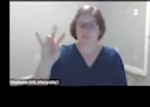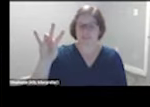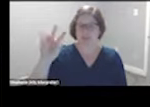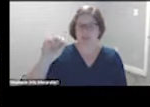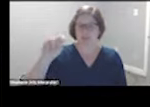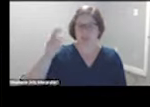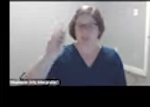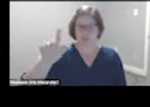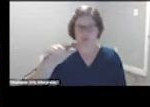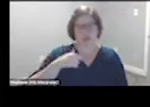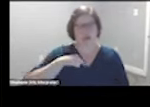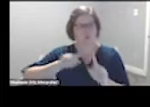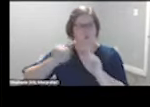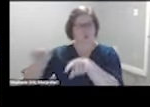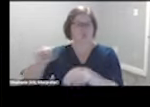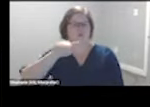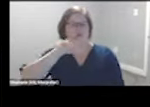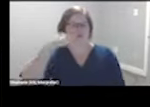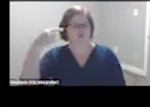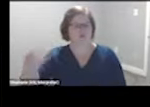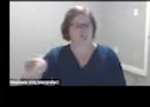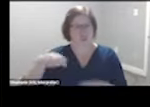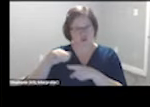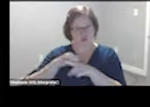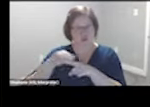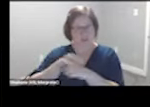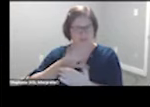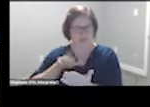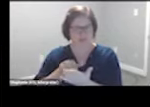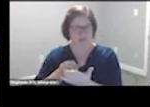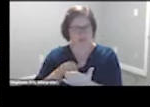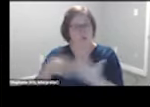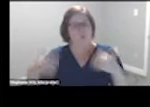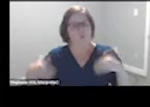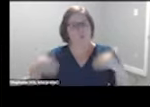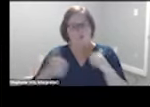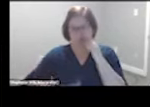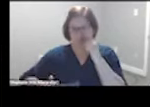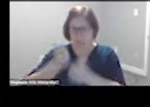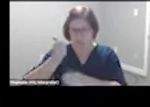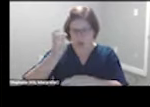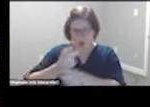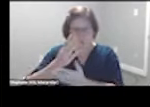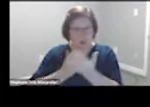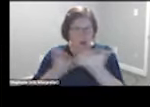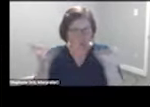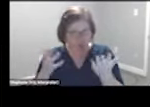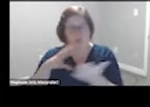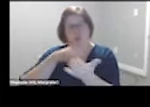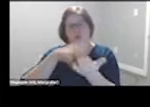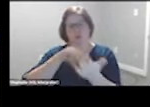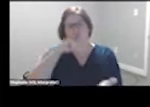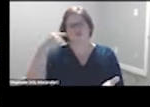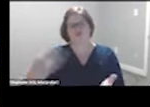Yuri Gagarin Training Center and started my training. Most hardest part is the learning Russian, because when I have